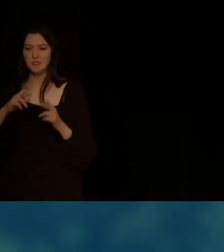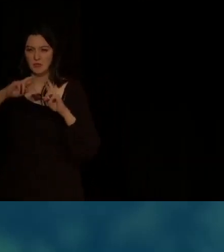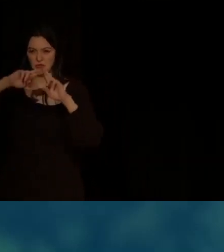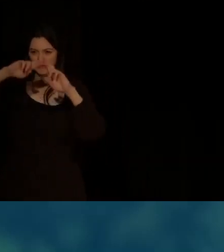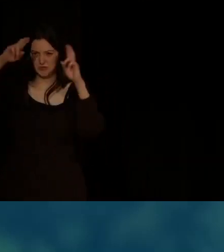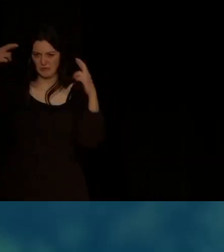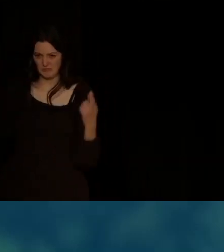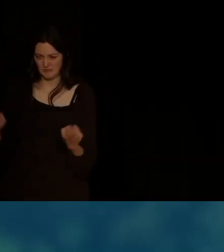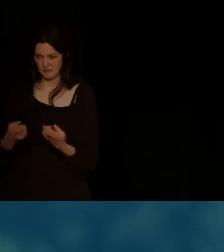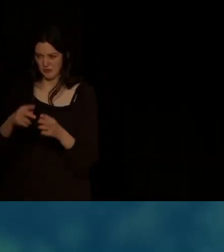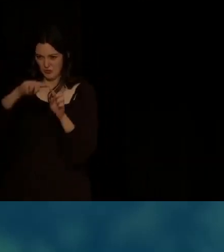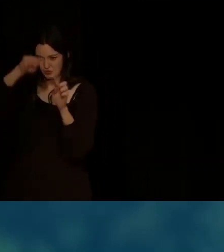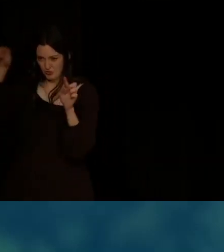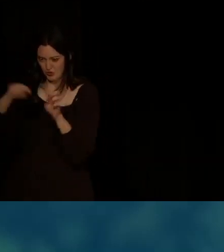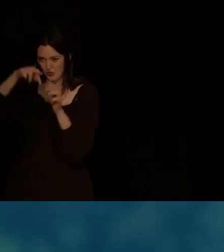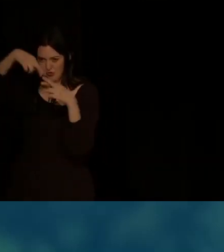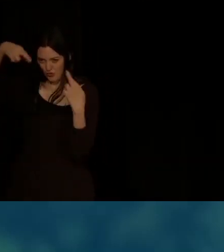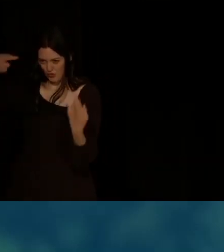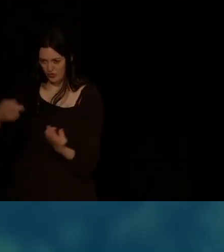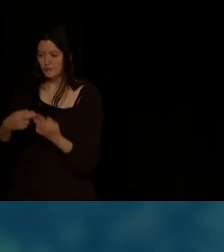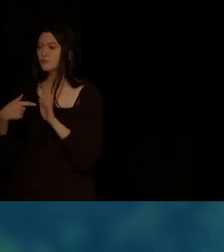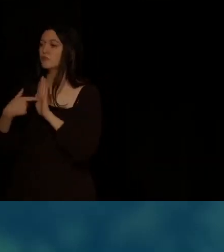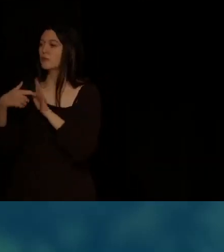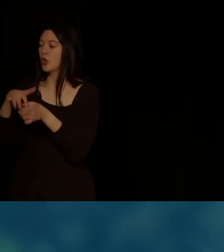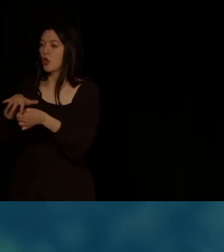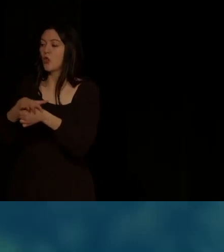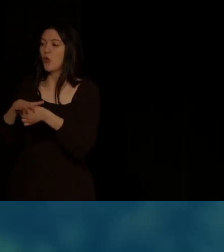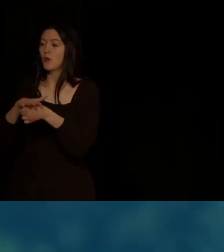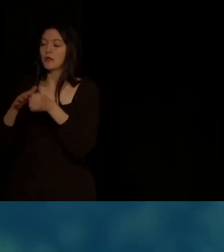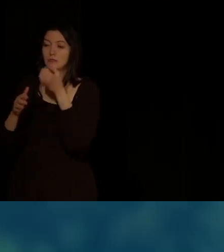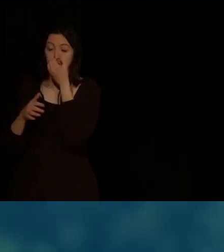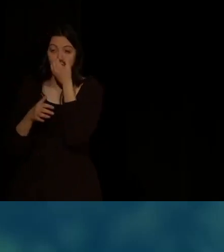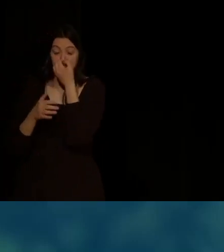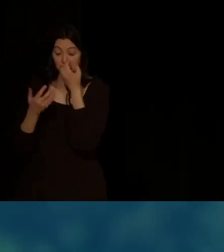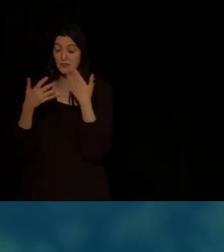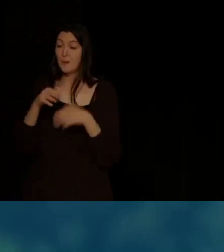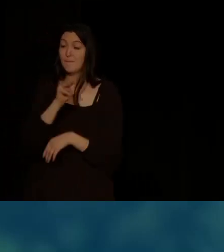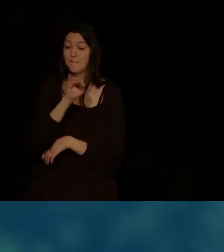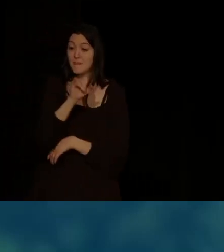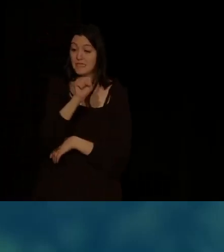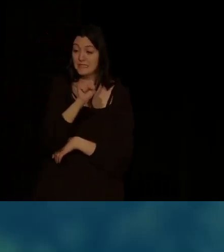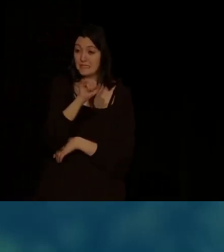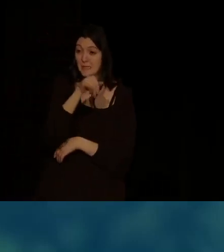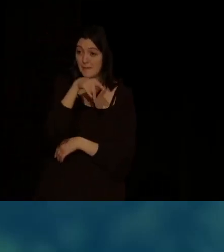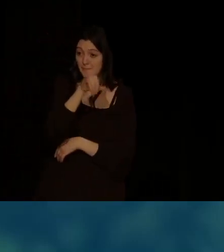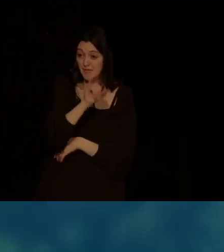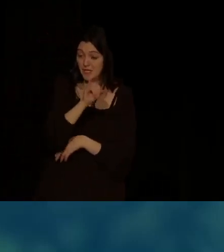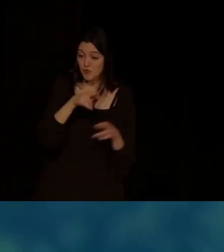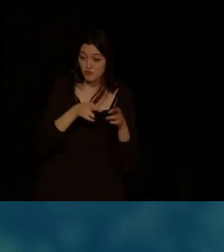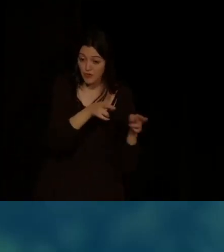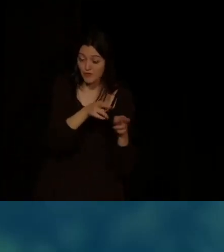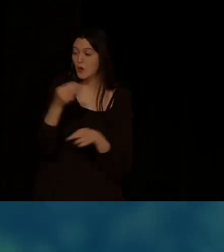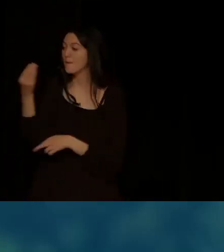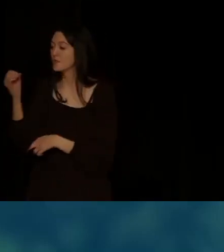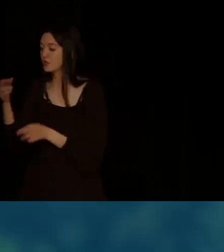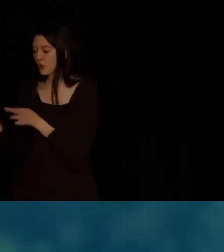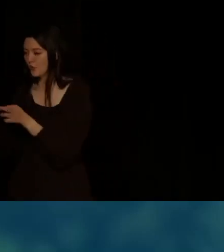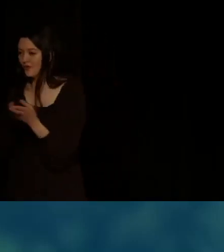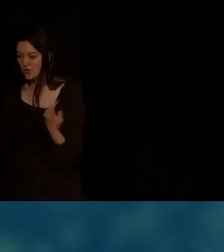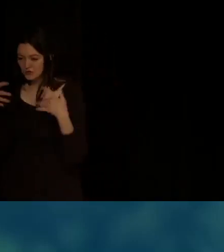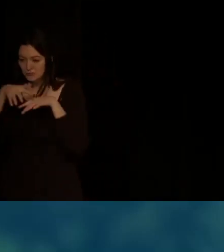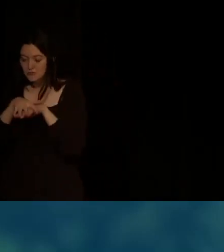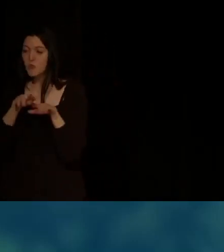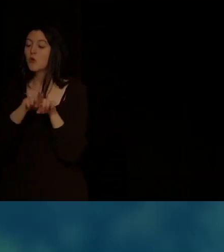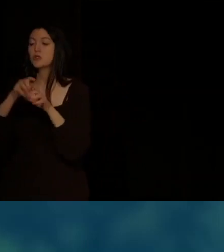circles, they represent our location bounded by the converging Mississippi and Missouri rivers. The circles also represent the